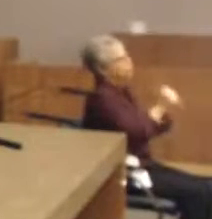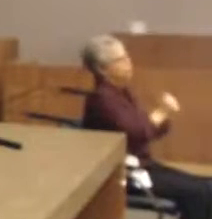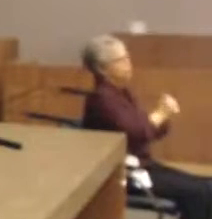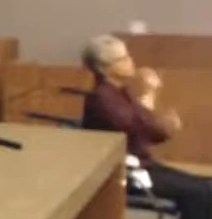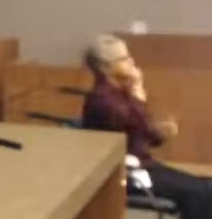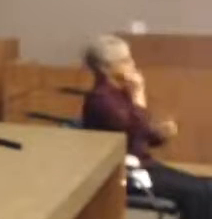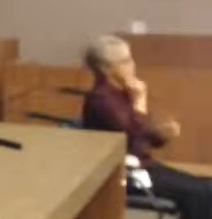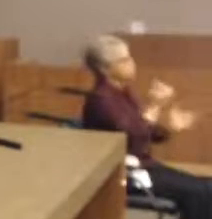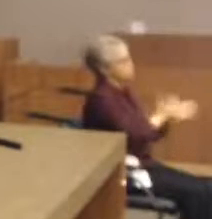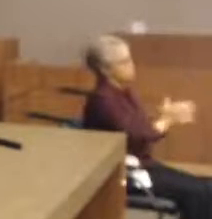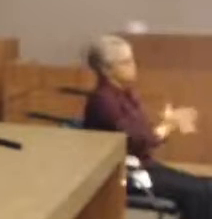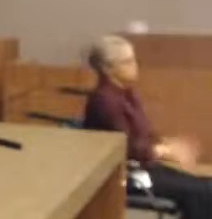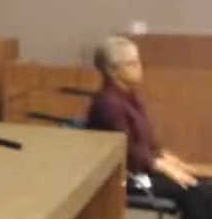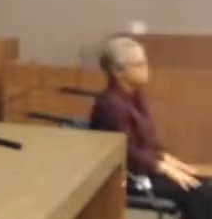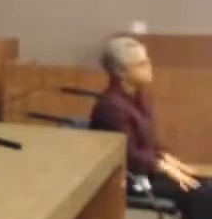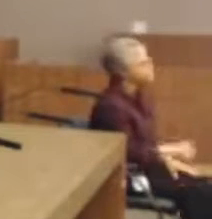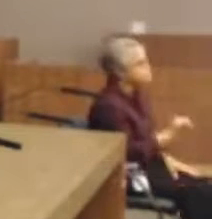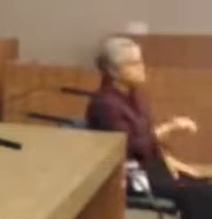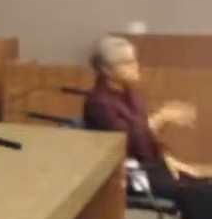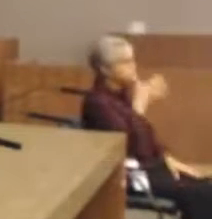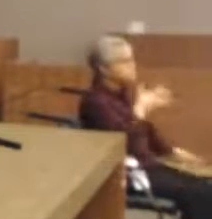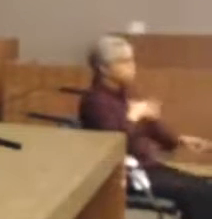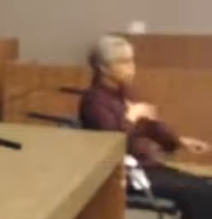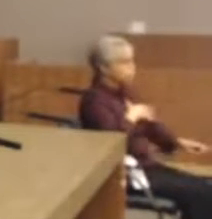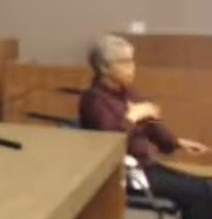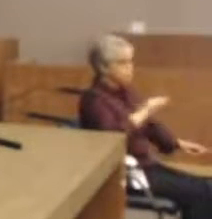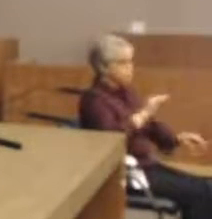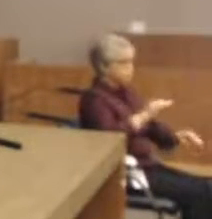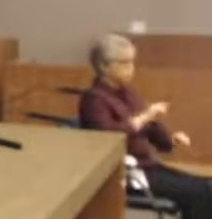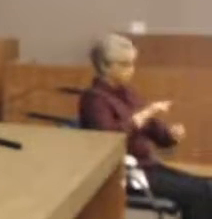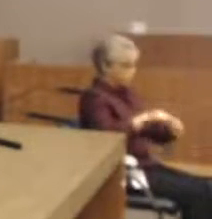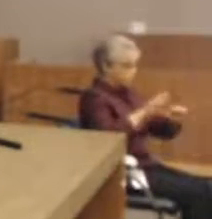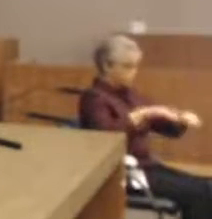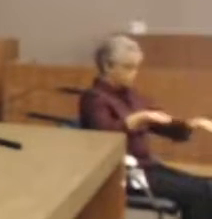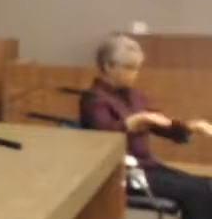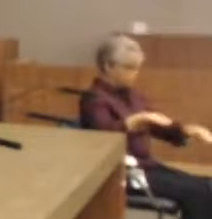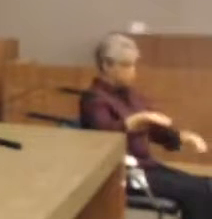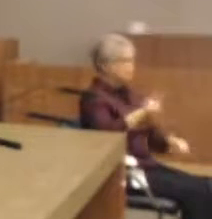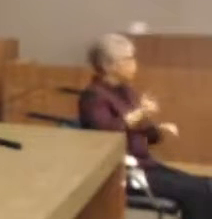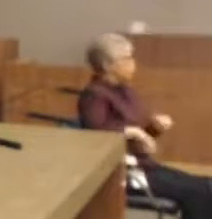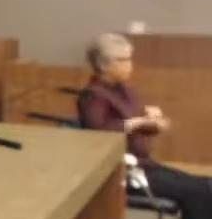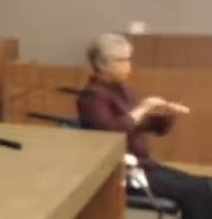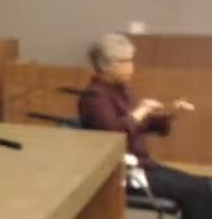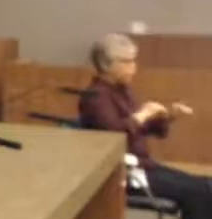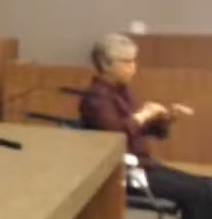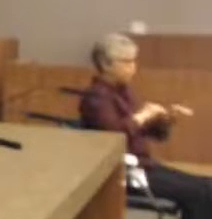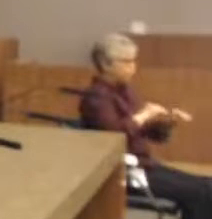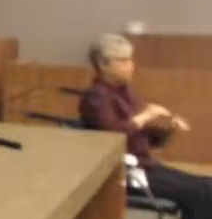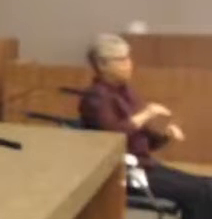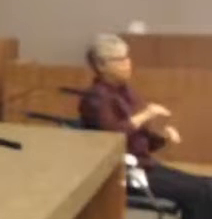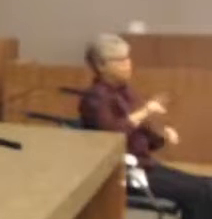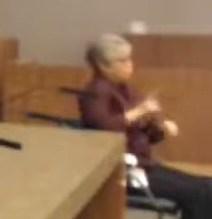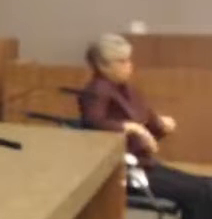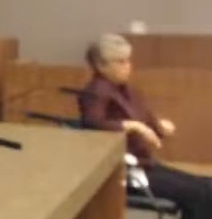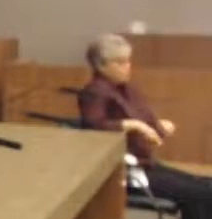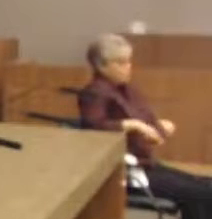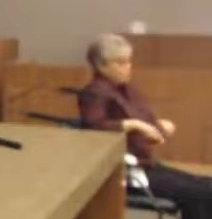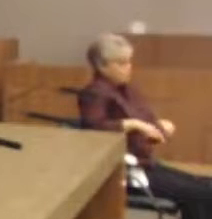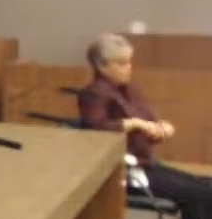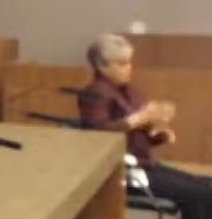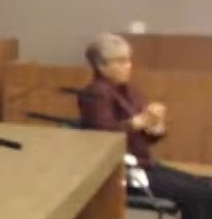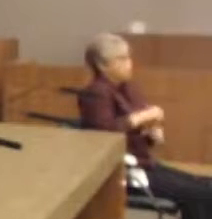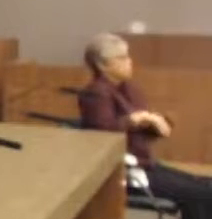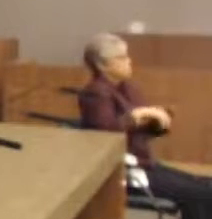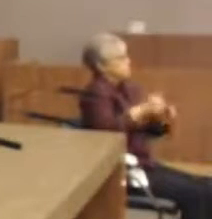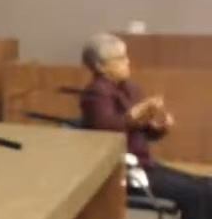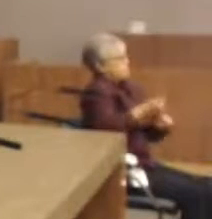worked with, that when she was a child, she couldn't move in that situation and she felt tonic immobility. She could not get herself out of it. Later,